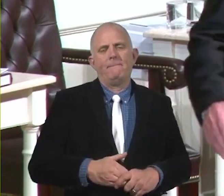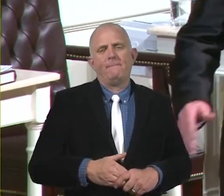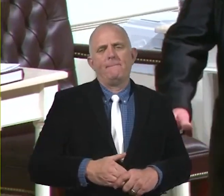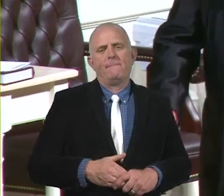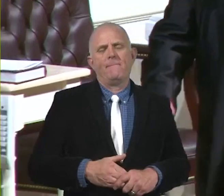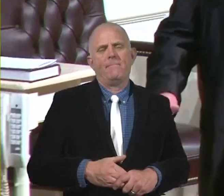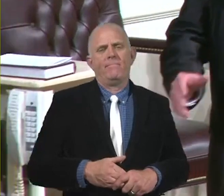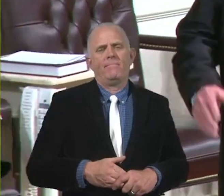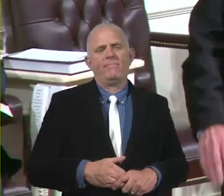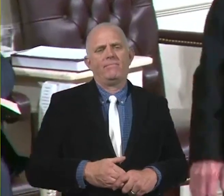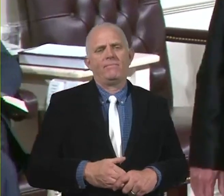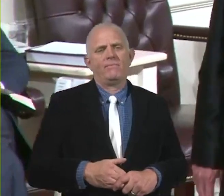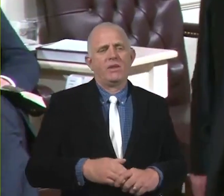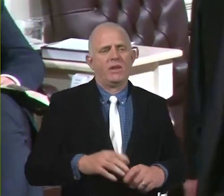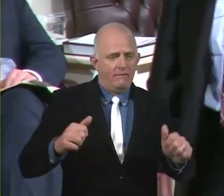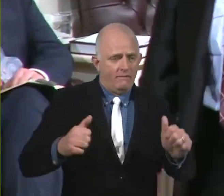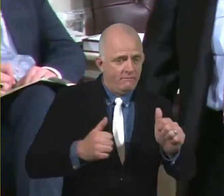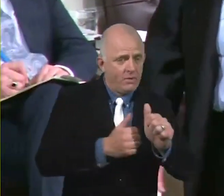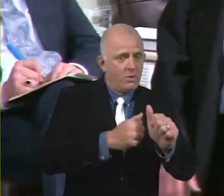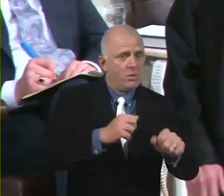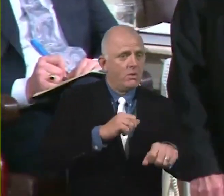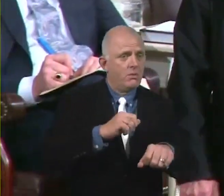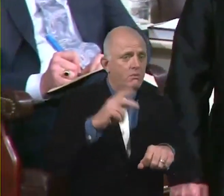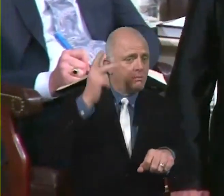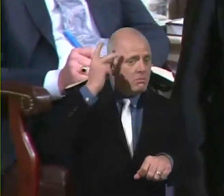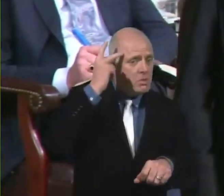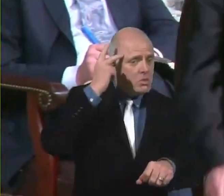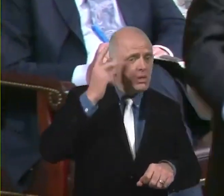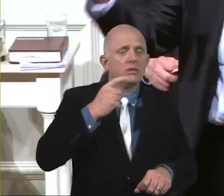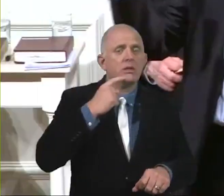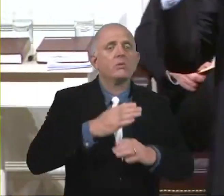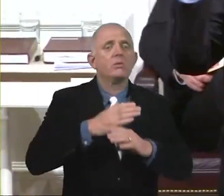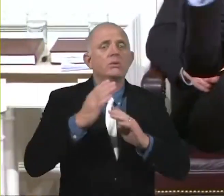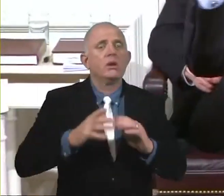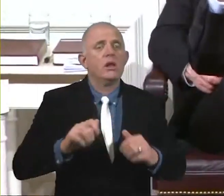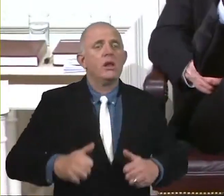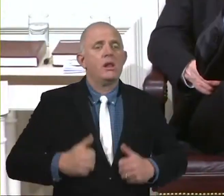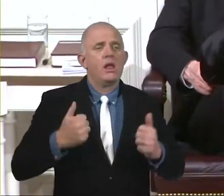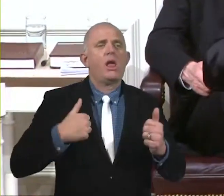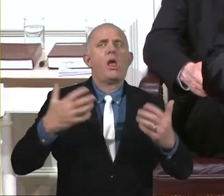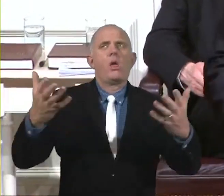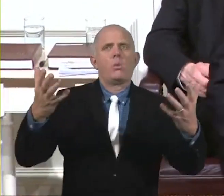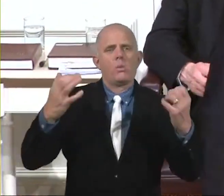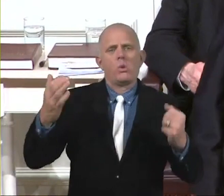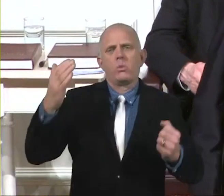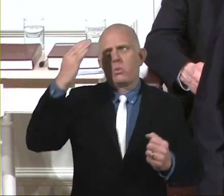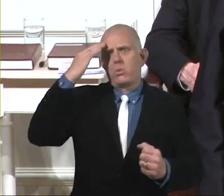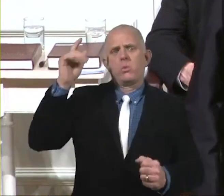You know what the Apostle Paul said at the end of his life? He said that I may know him.